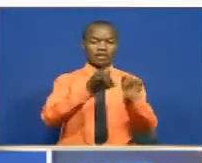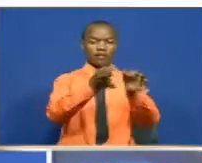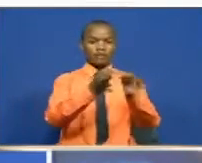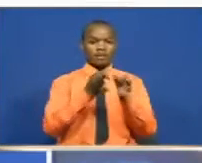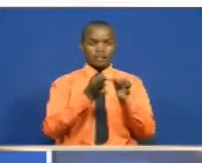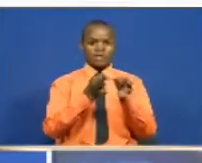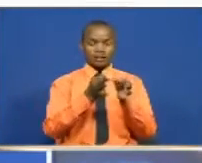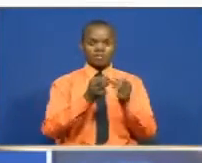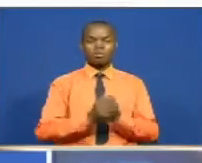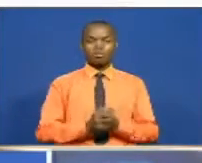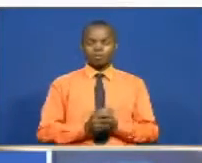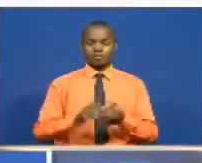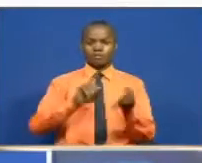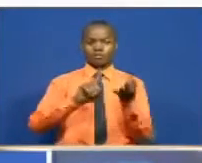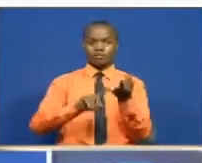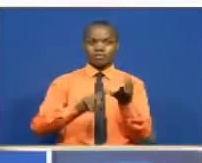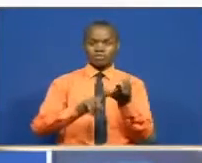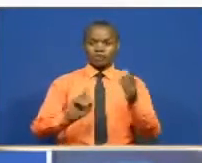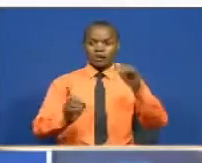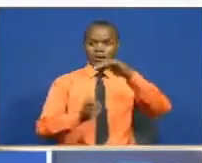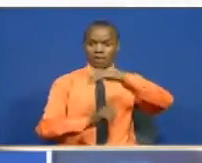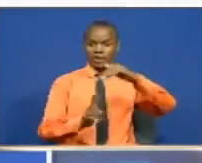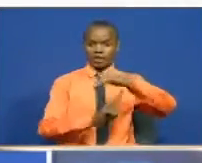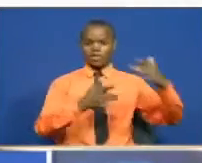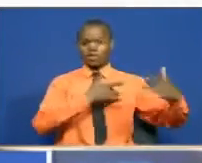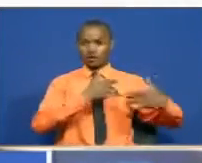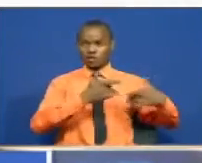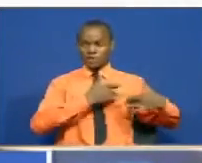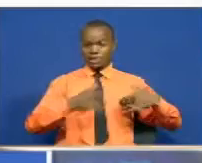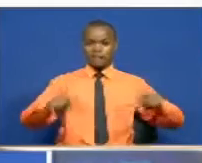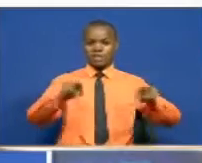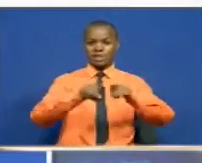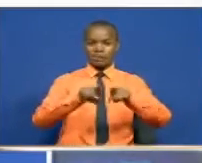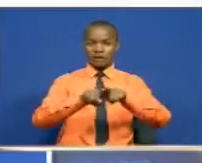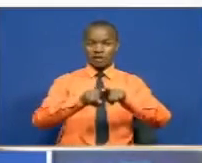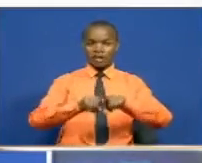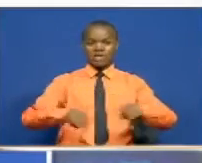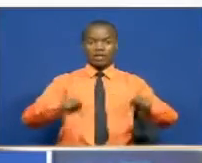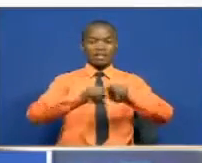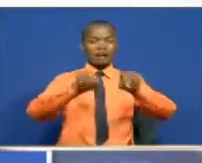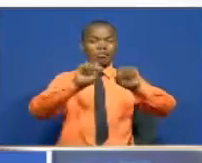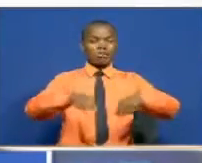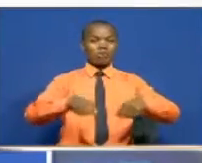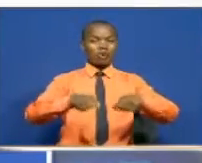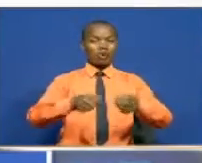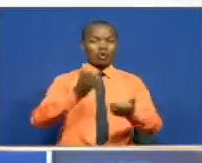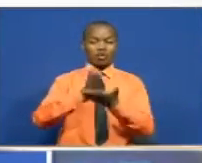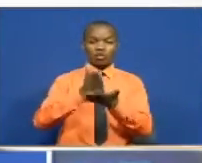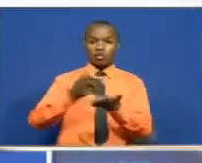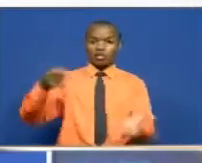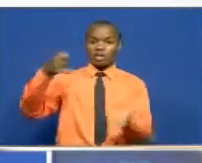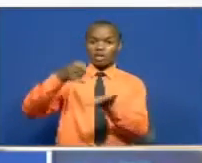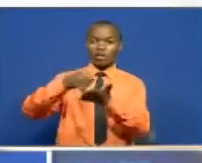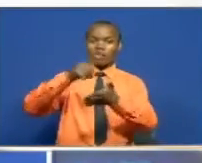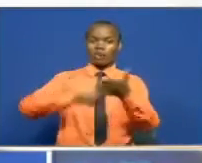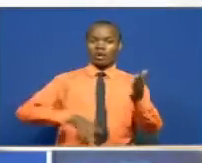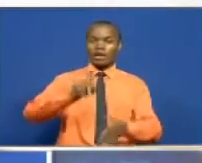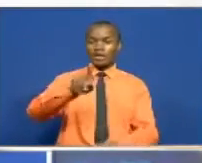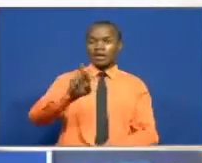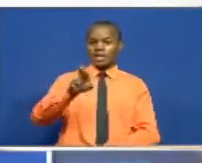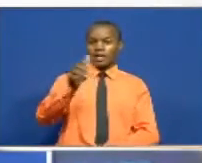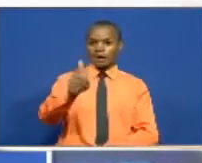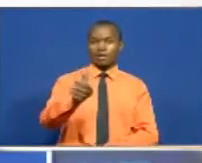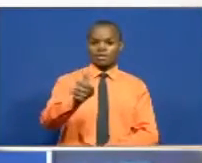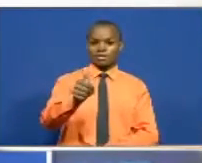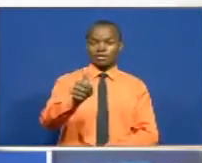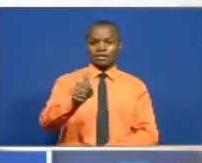will be liaison offices of the ministries concerned, and it will make it, including KRA, for that matter,